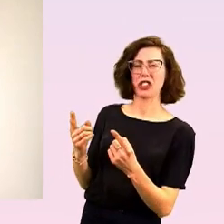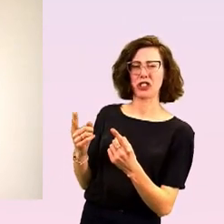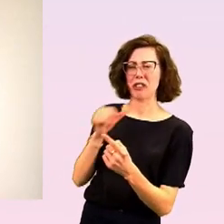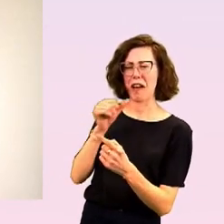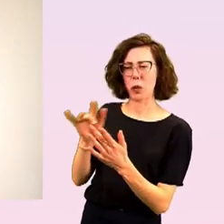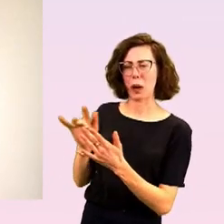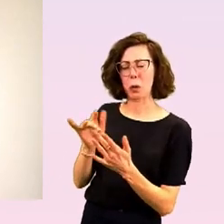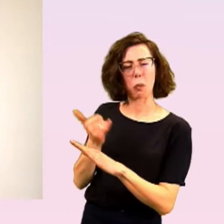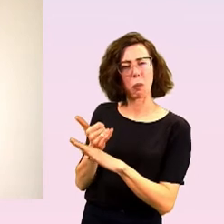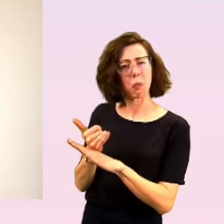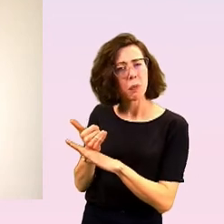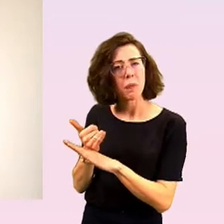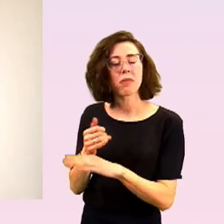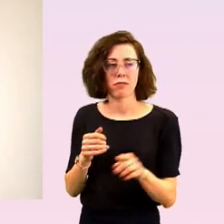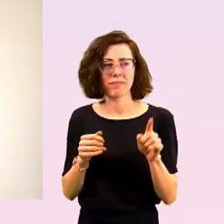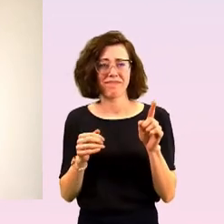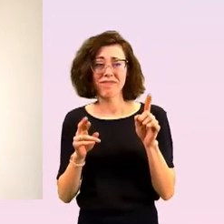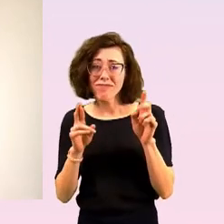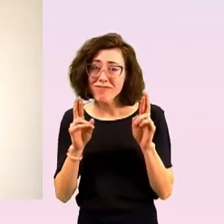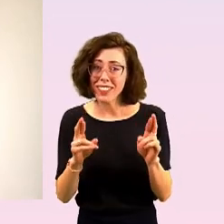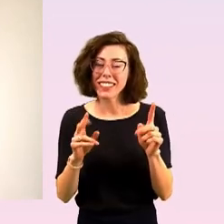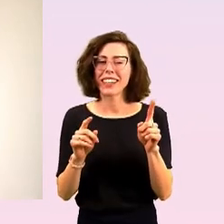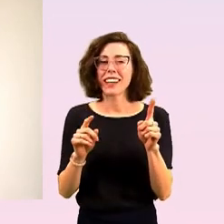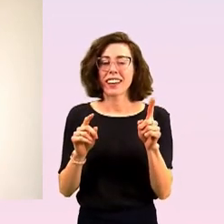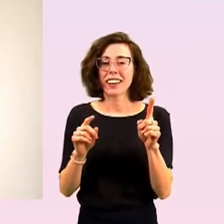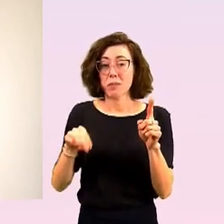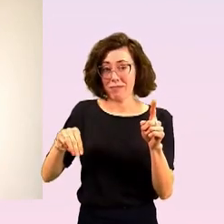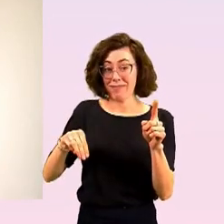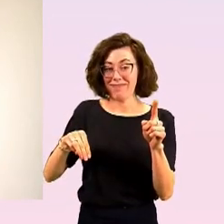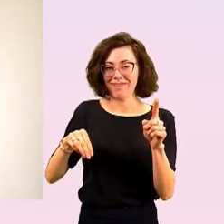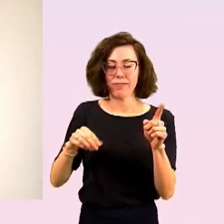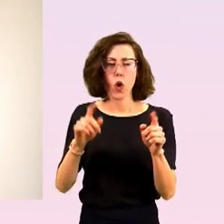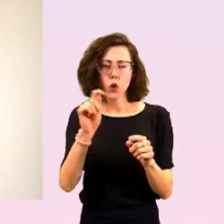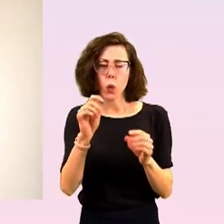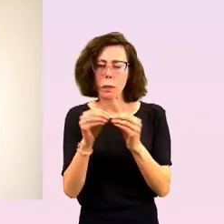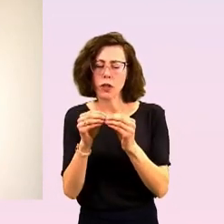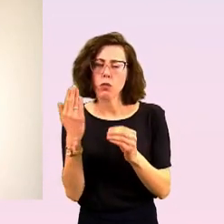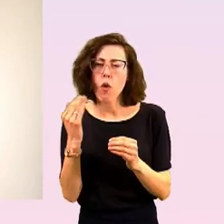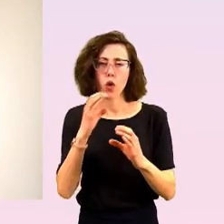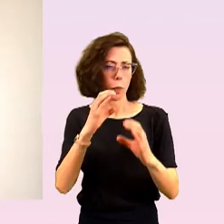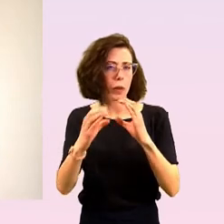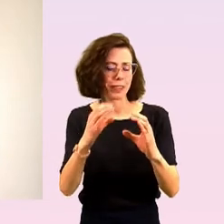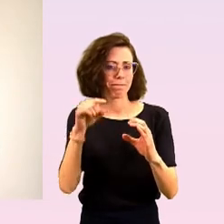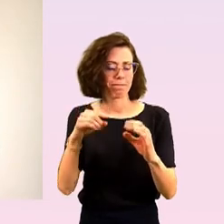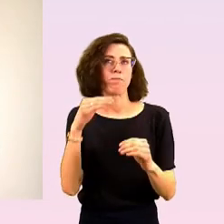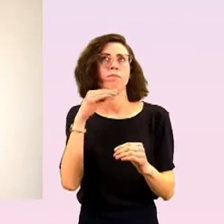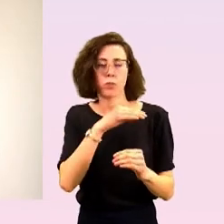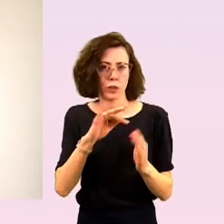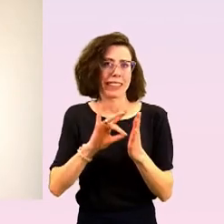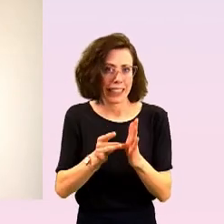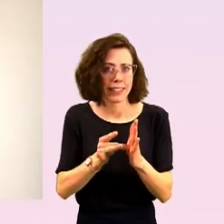also, and Tonie hit on it there earlier as well, is communication is key, actually. You need to keep yourself, first of all, I